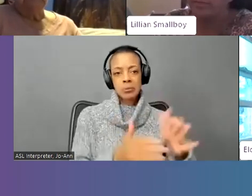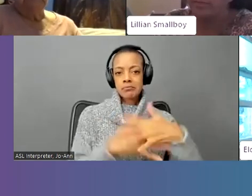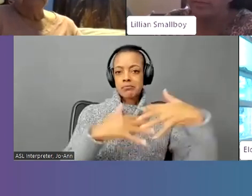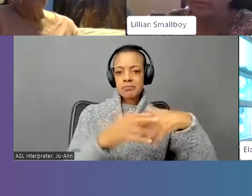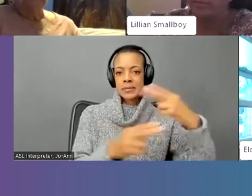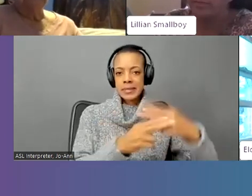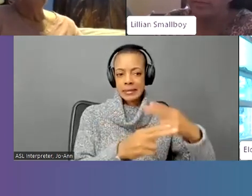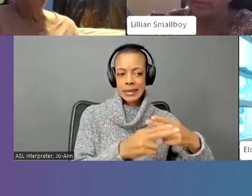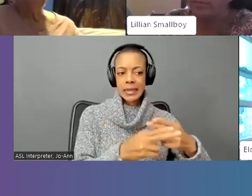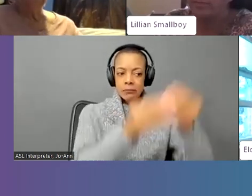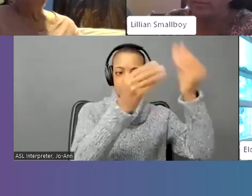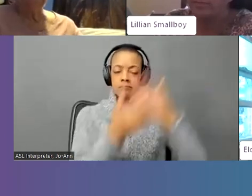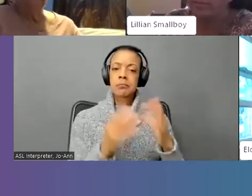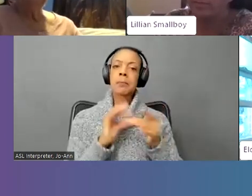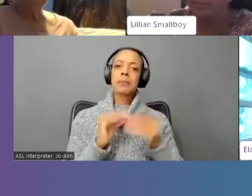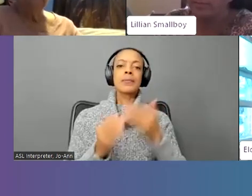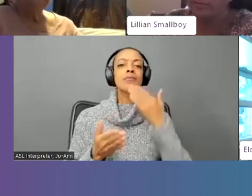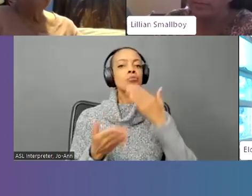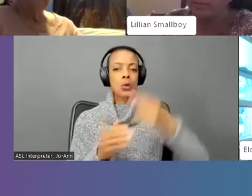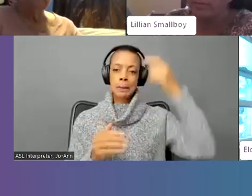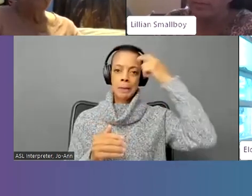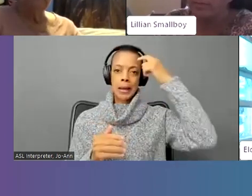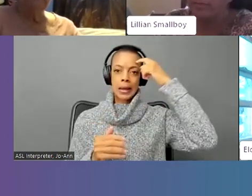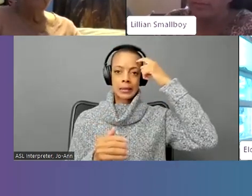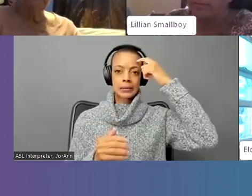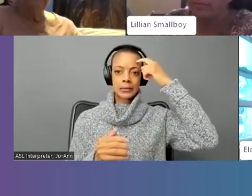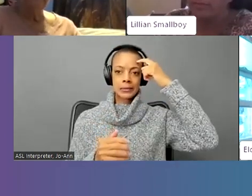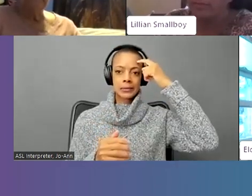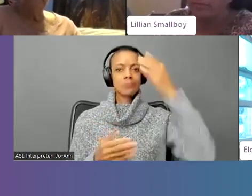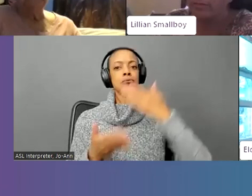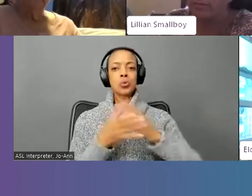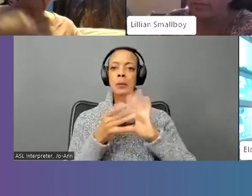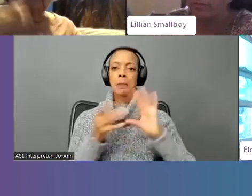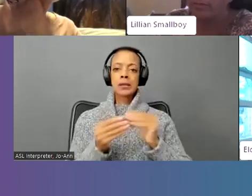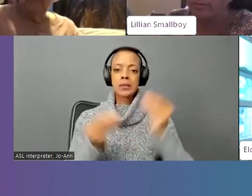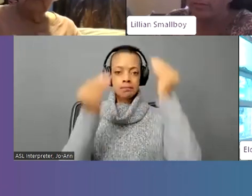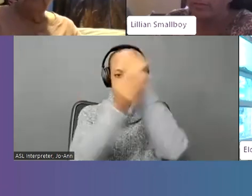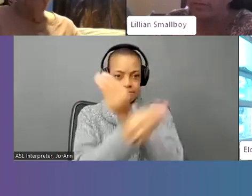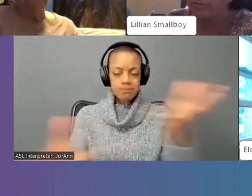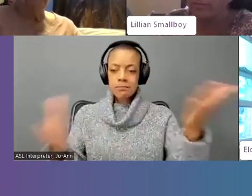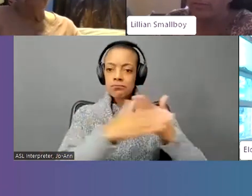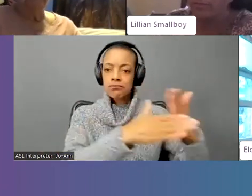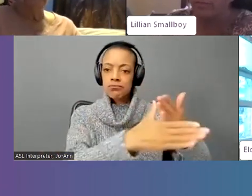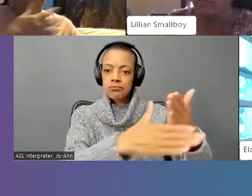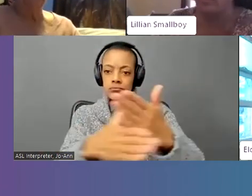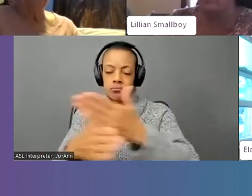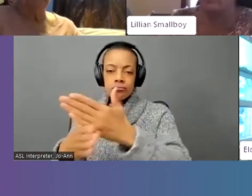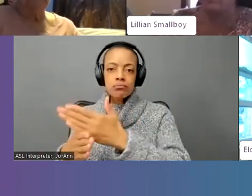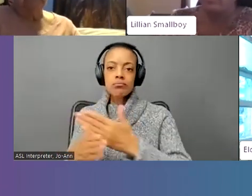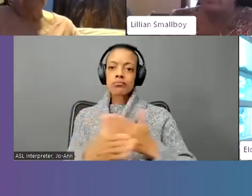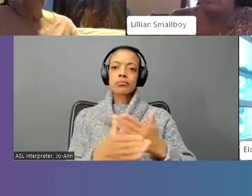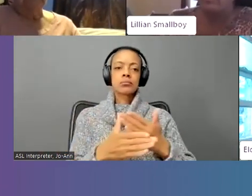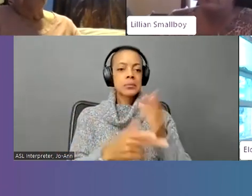you know, and to be able to pass that message on to other people by, you know, sharing, by